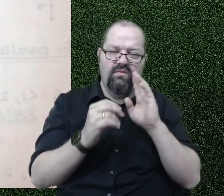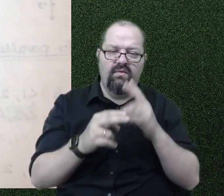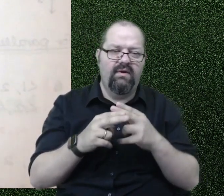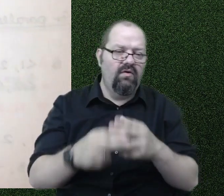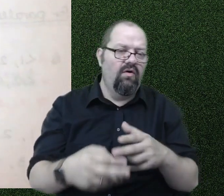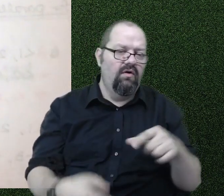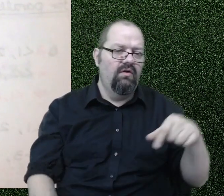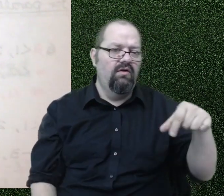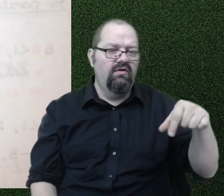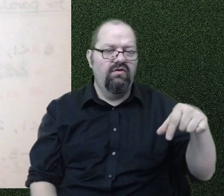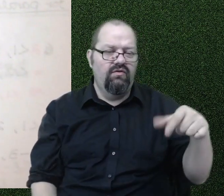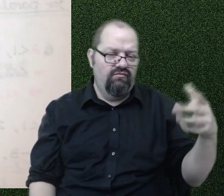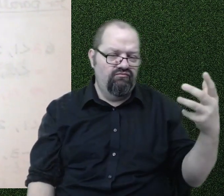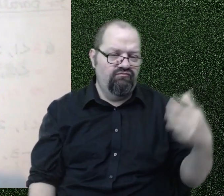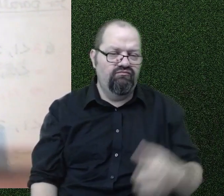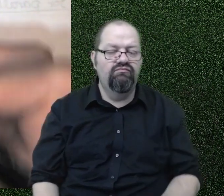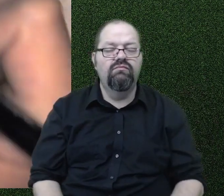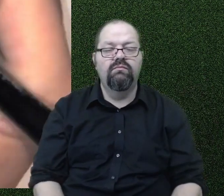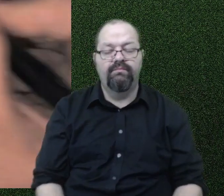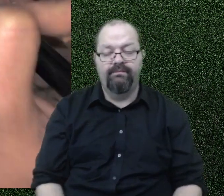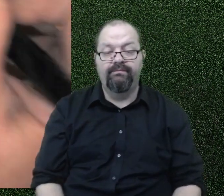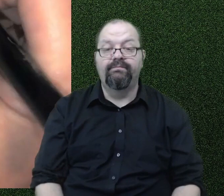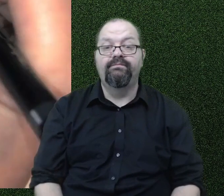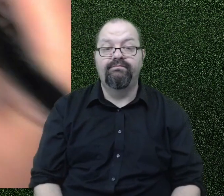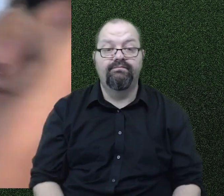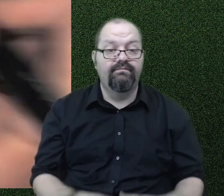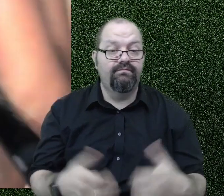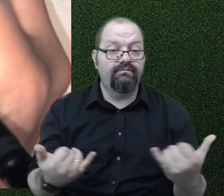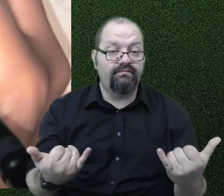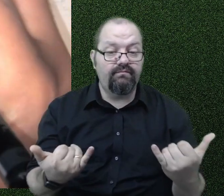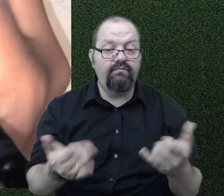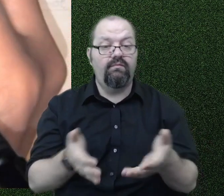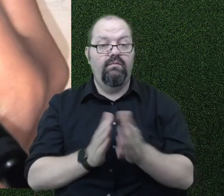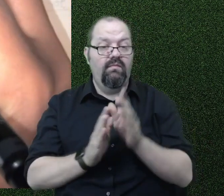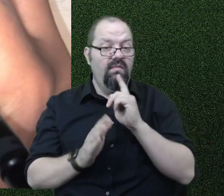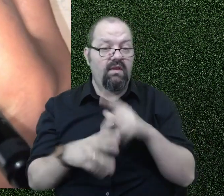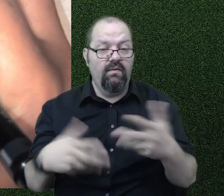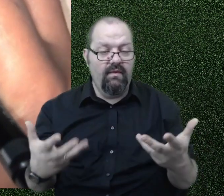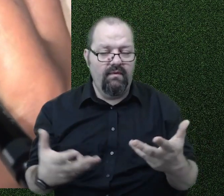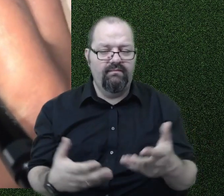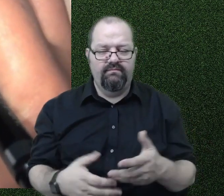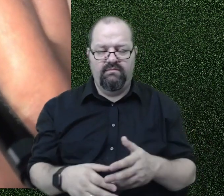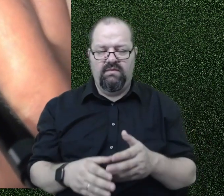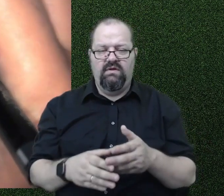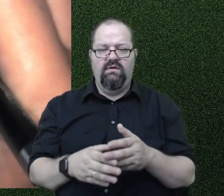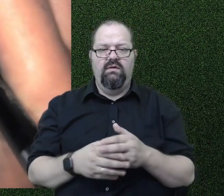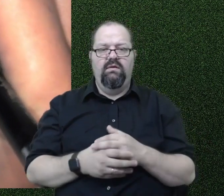right. The question becomes, what is the component form of v?